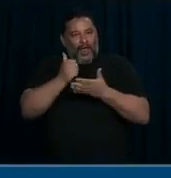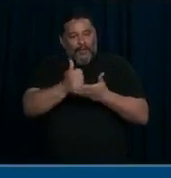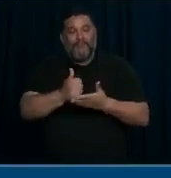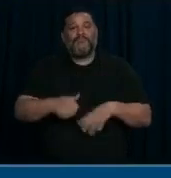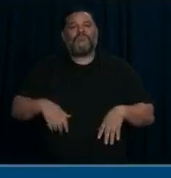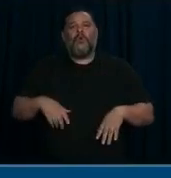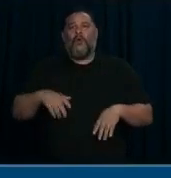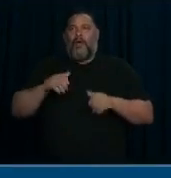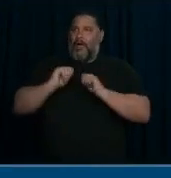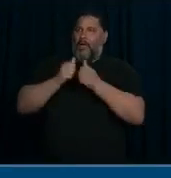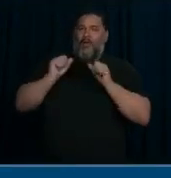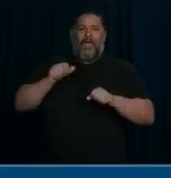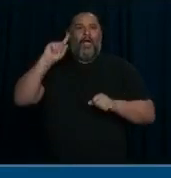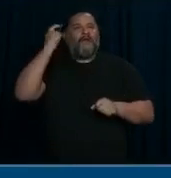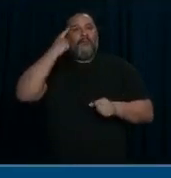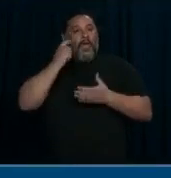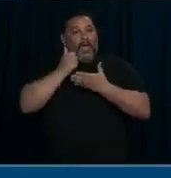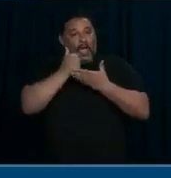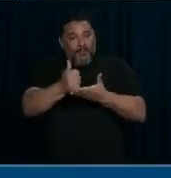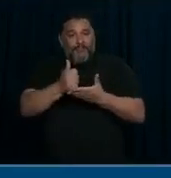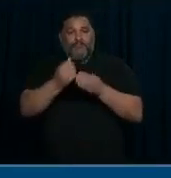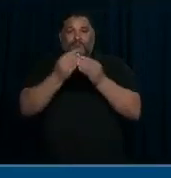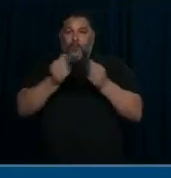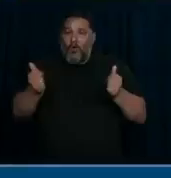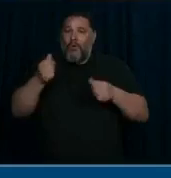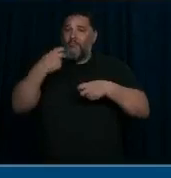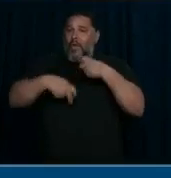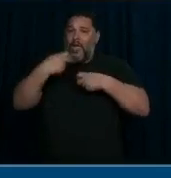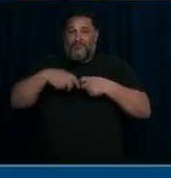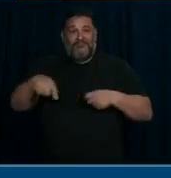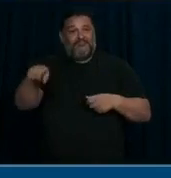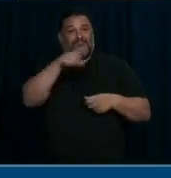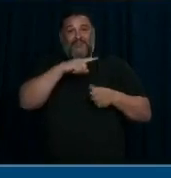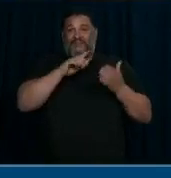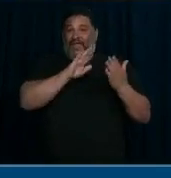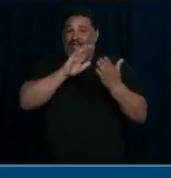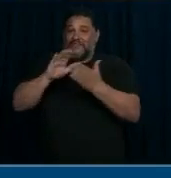ways in which government can actually help solve the problems that they're facing?